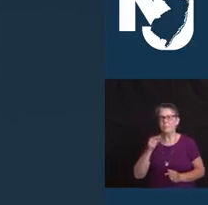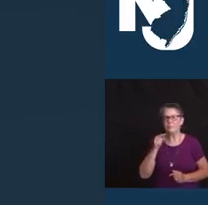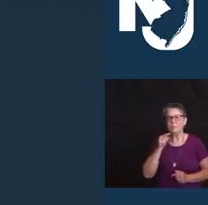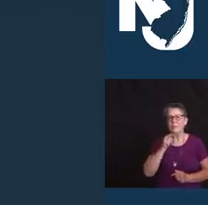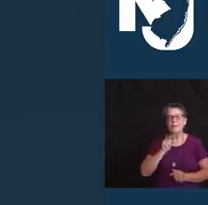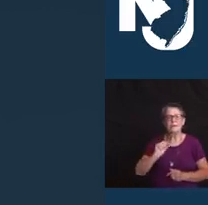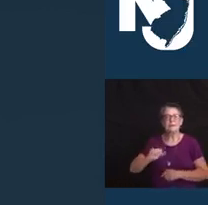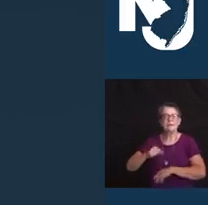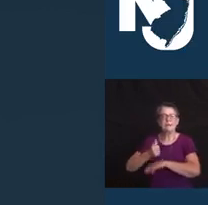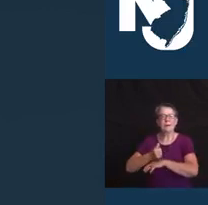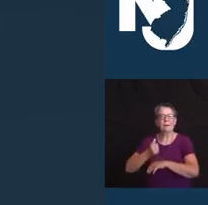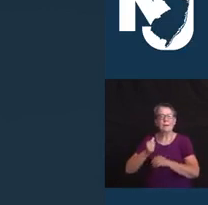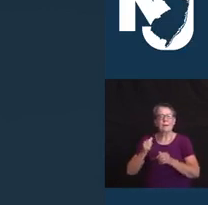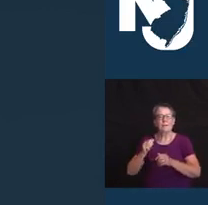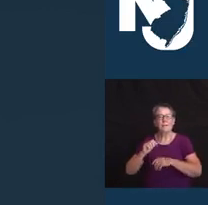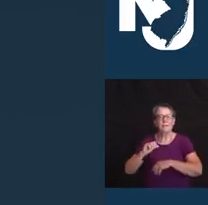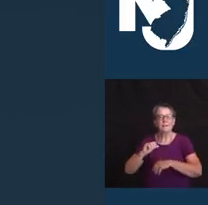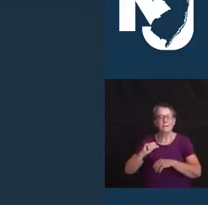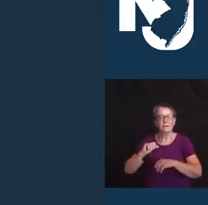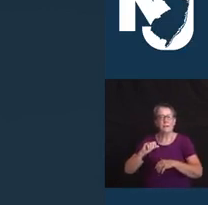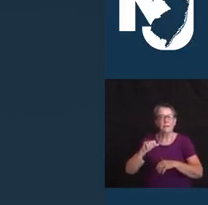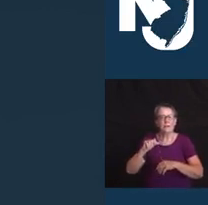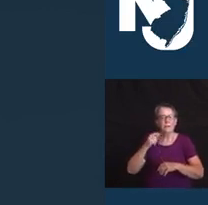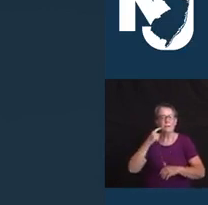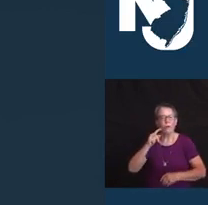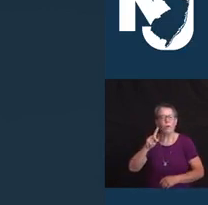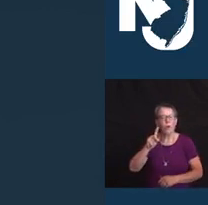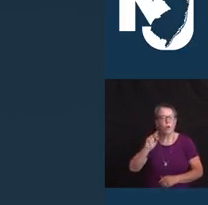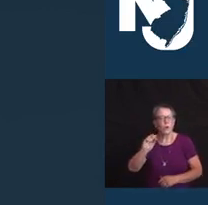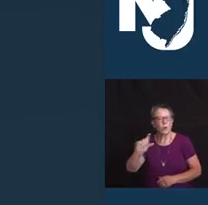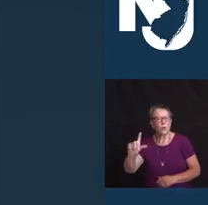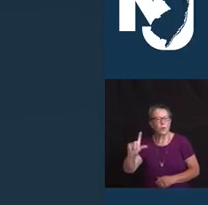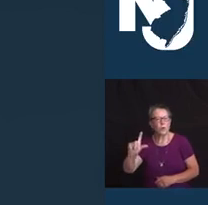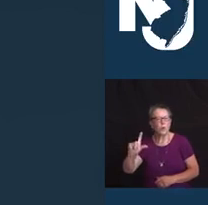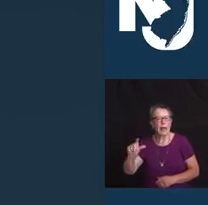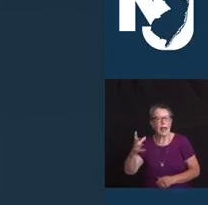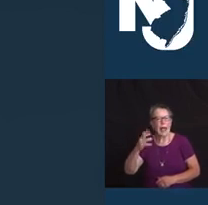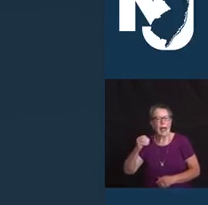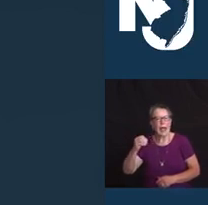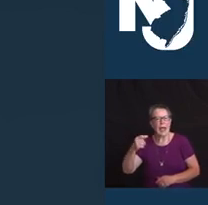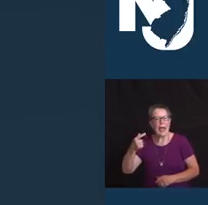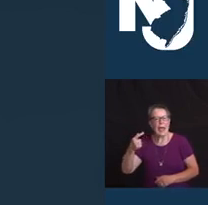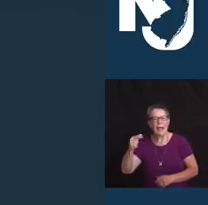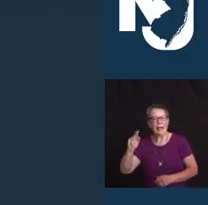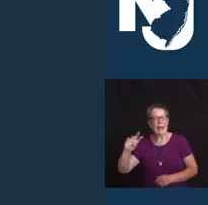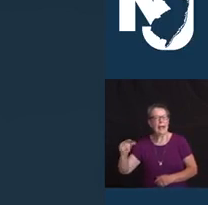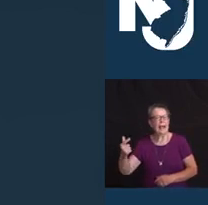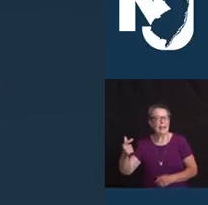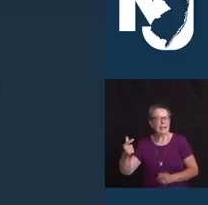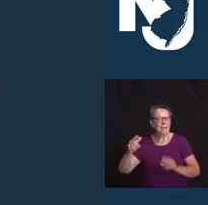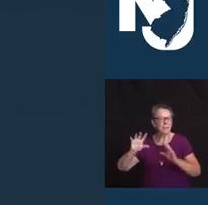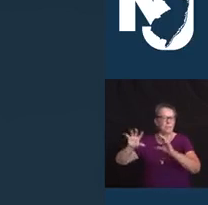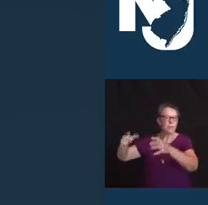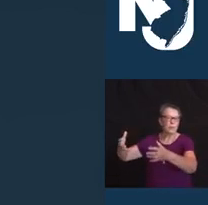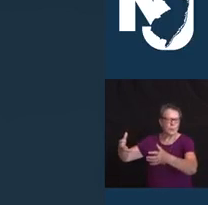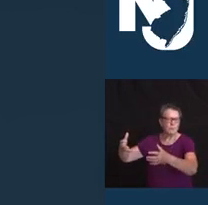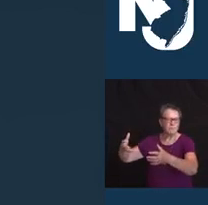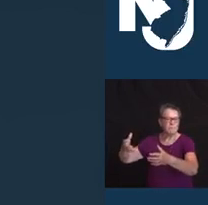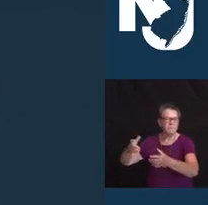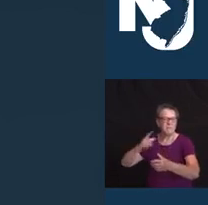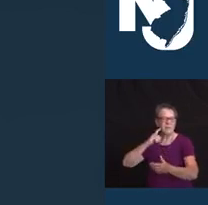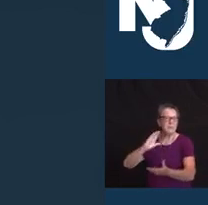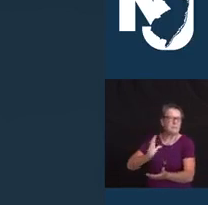Kool and the Gang. He was 70 years old. There's no denying the impact DT and his bandmates had, and